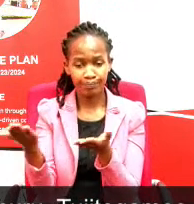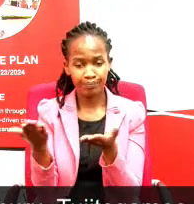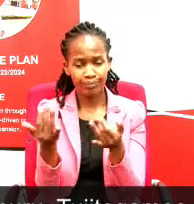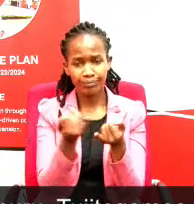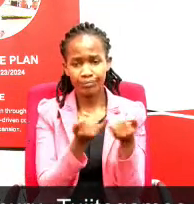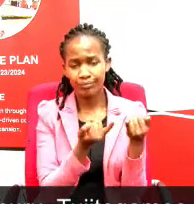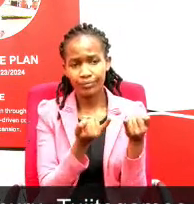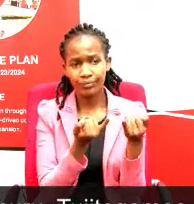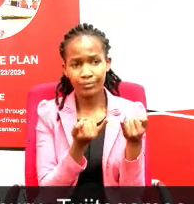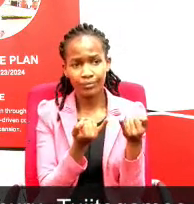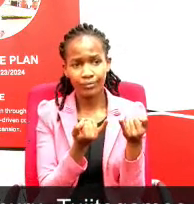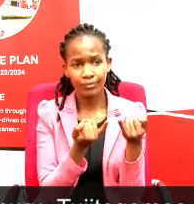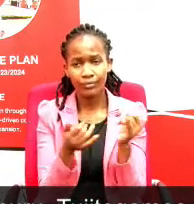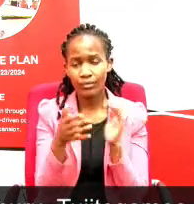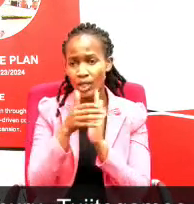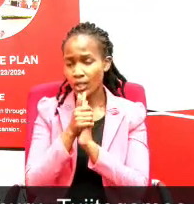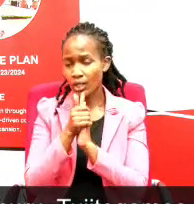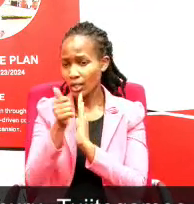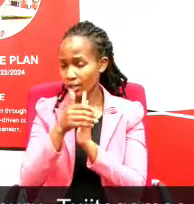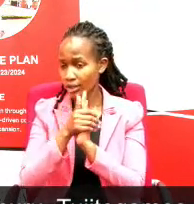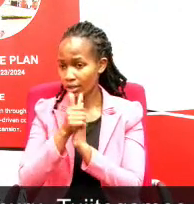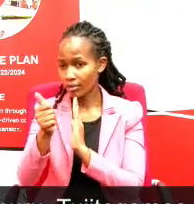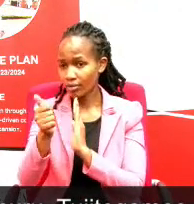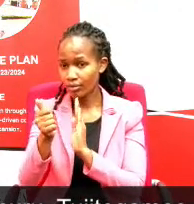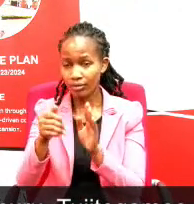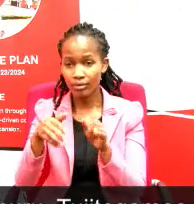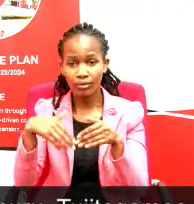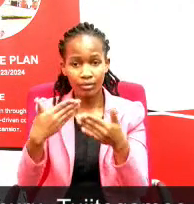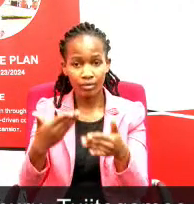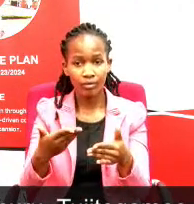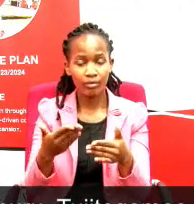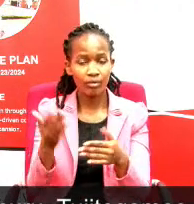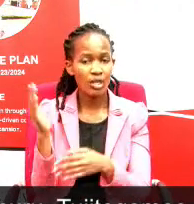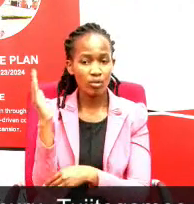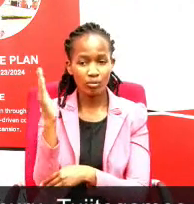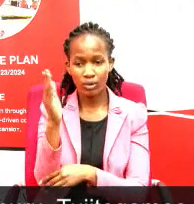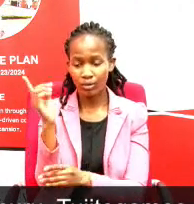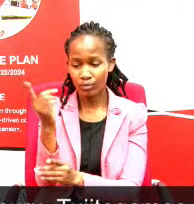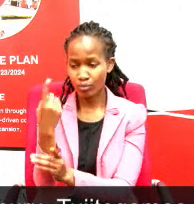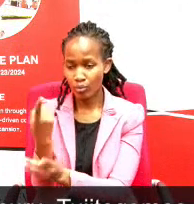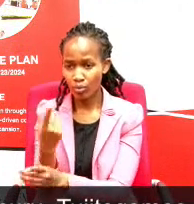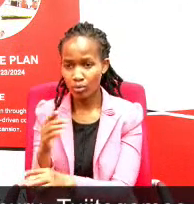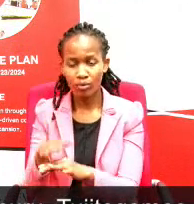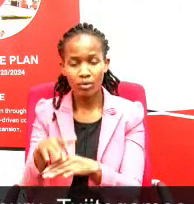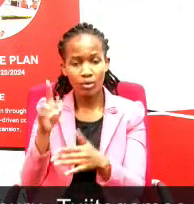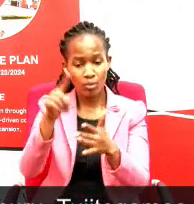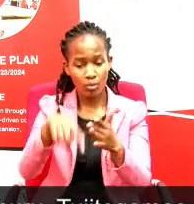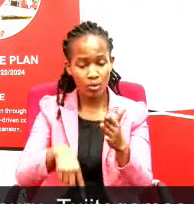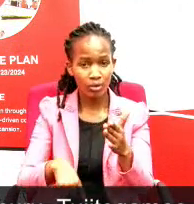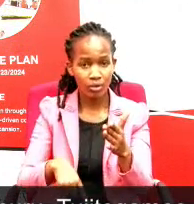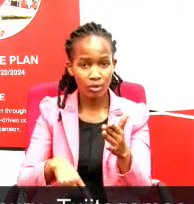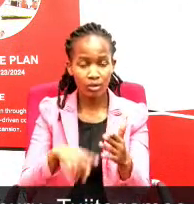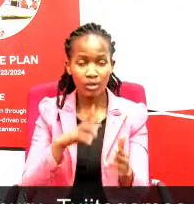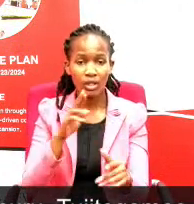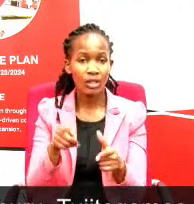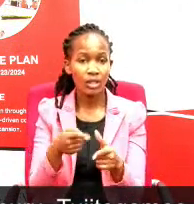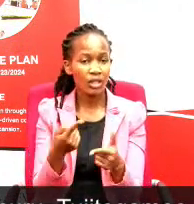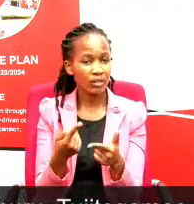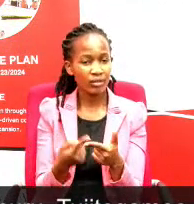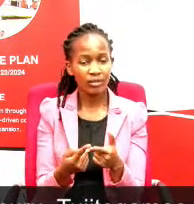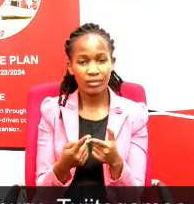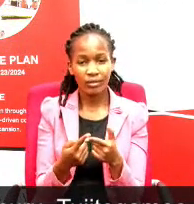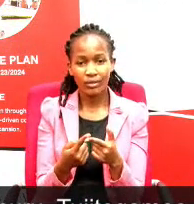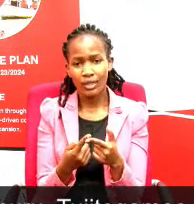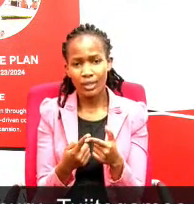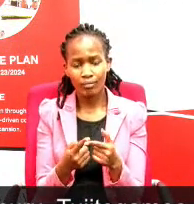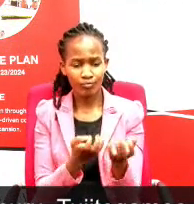the subject matter experts to give presentations on what are the current